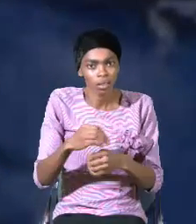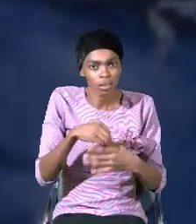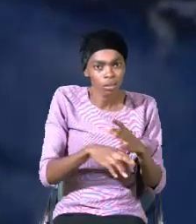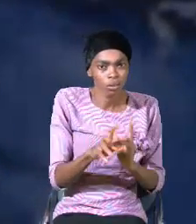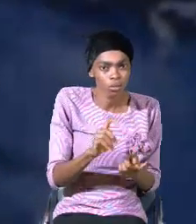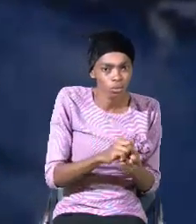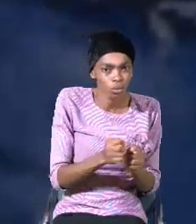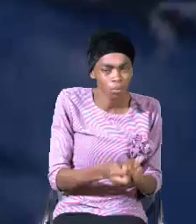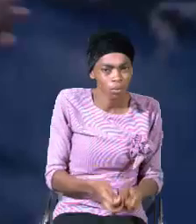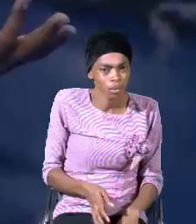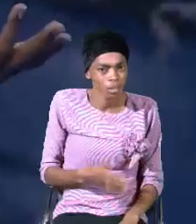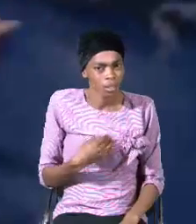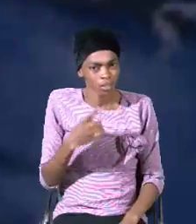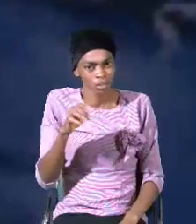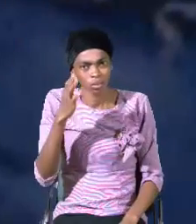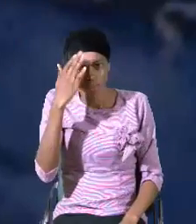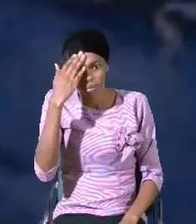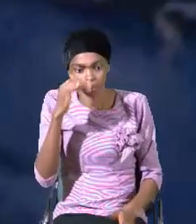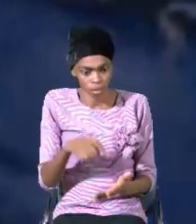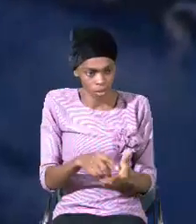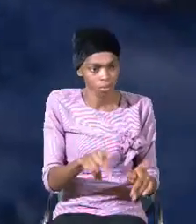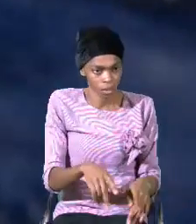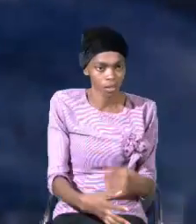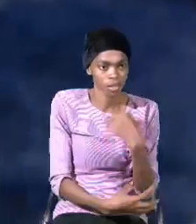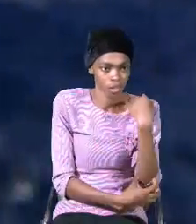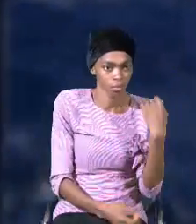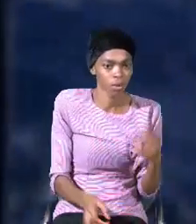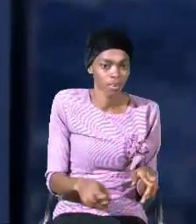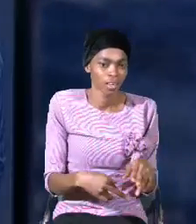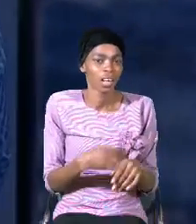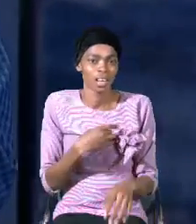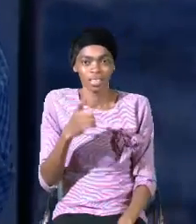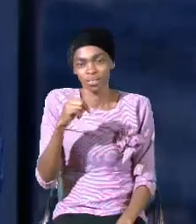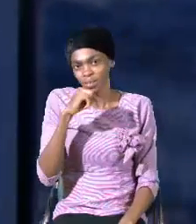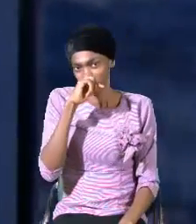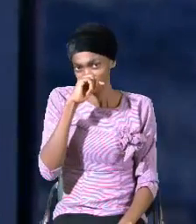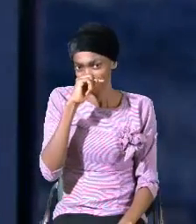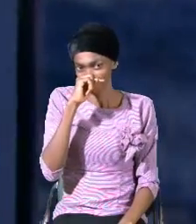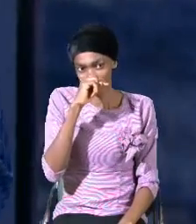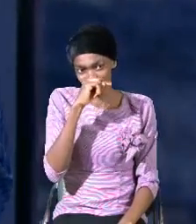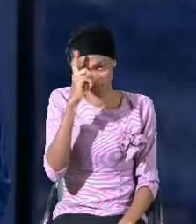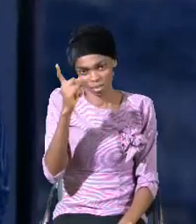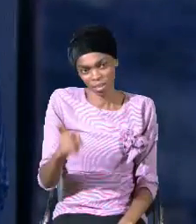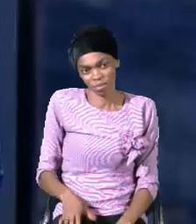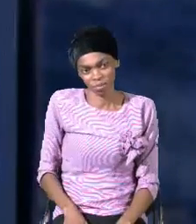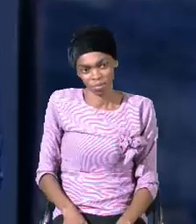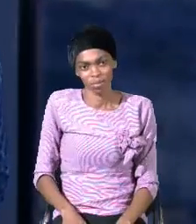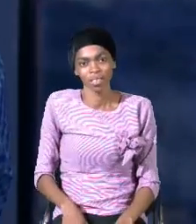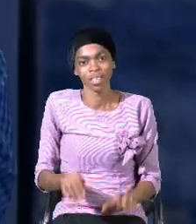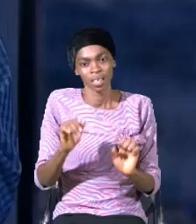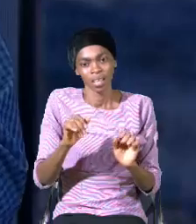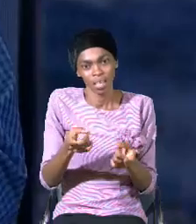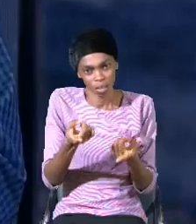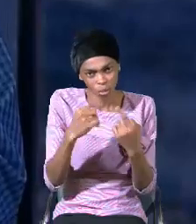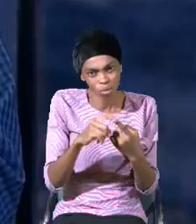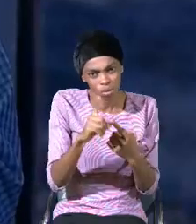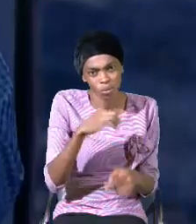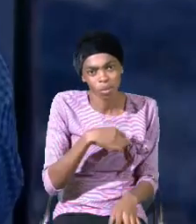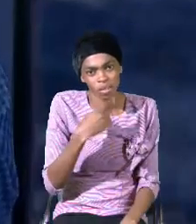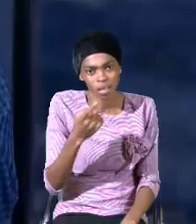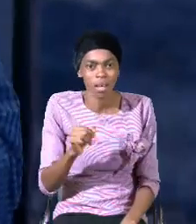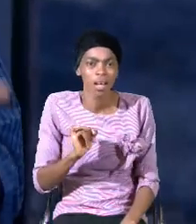And you know he's poor already, and then he says, he comes to you and he says, can you help me? I'll